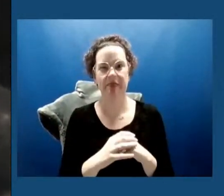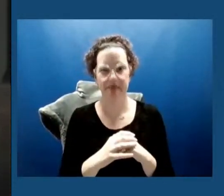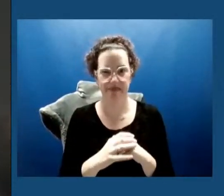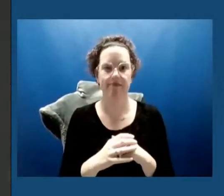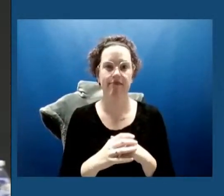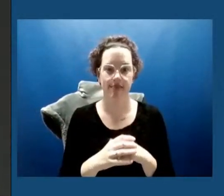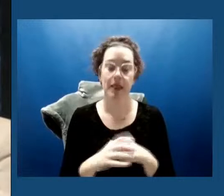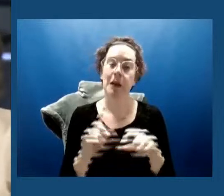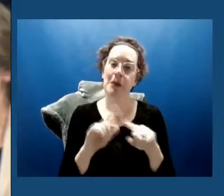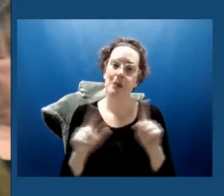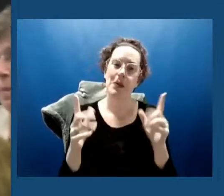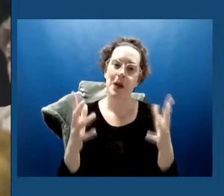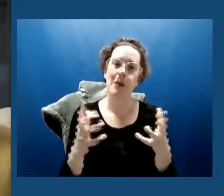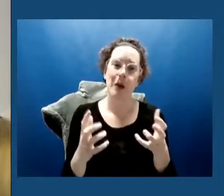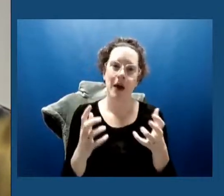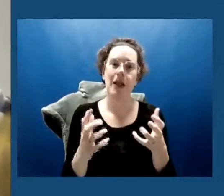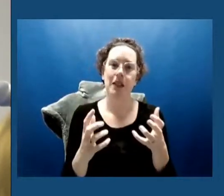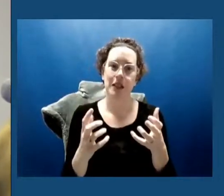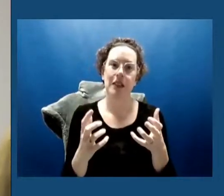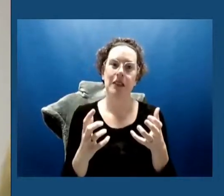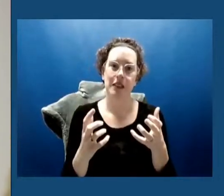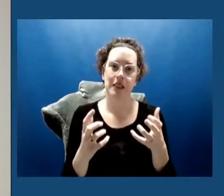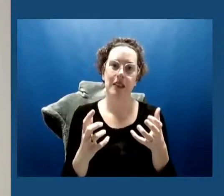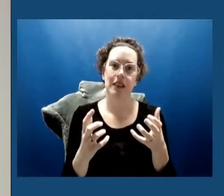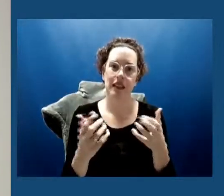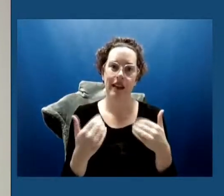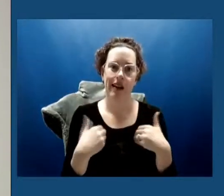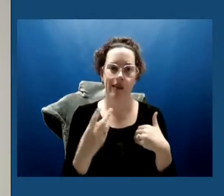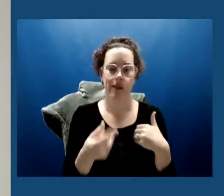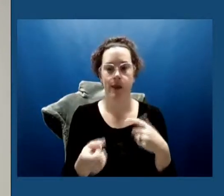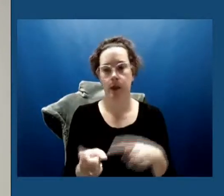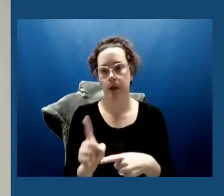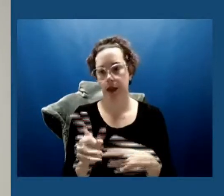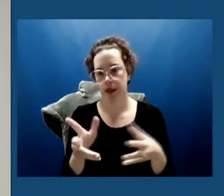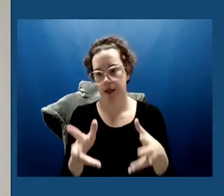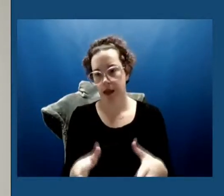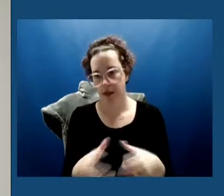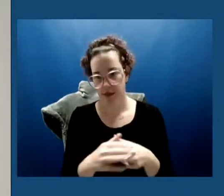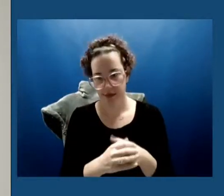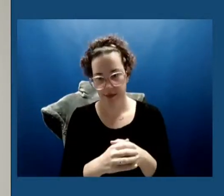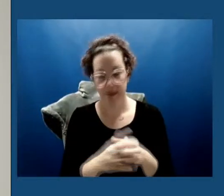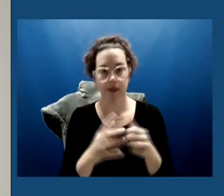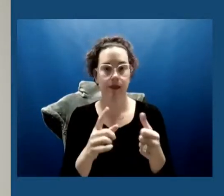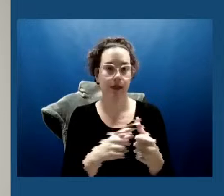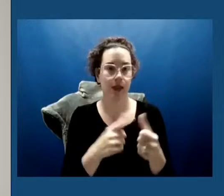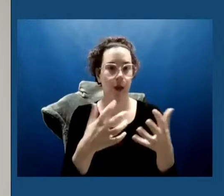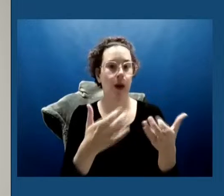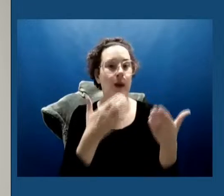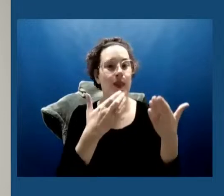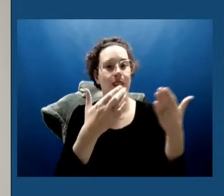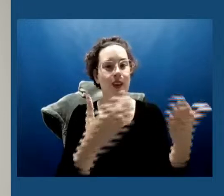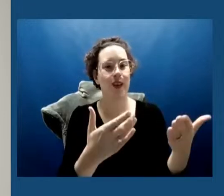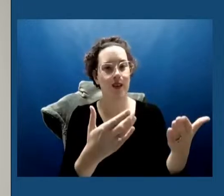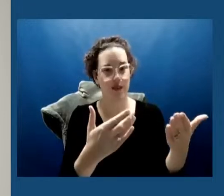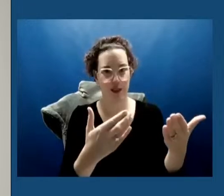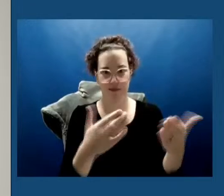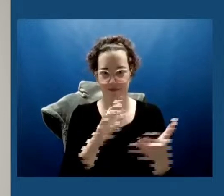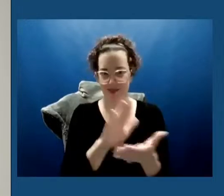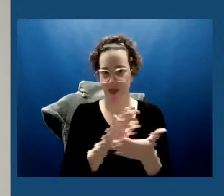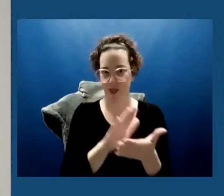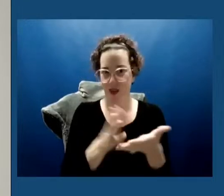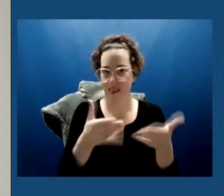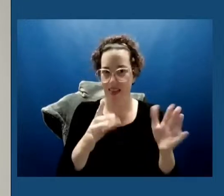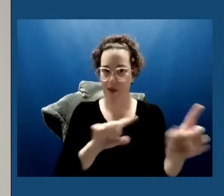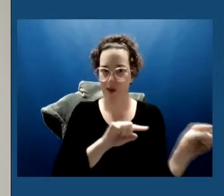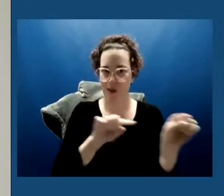But I do want to I have a couple minutes left. First, I want to thank you for hosting us, this school. I want